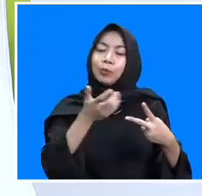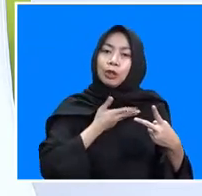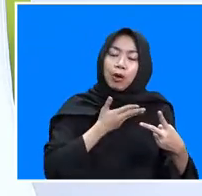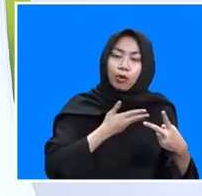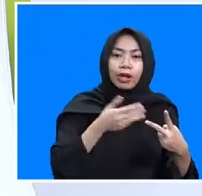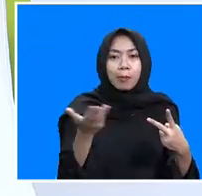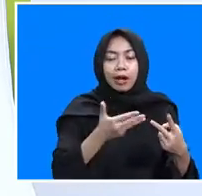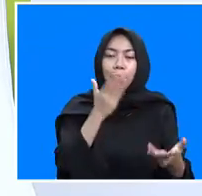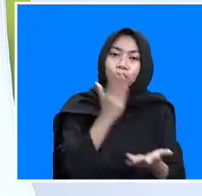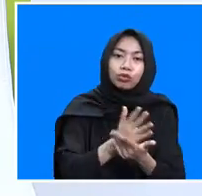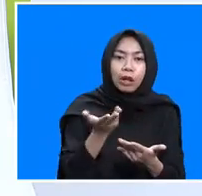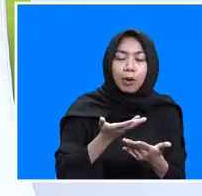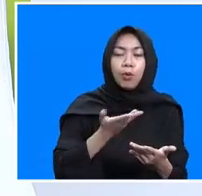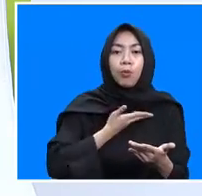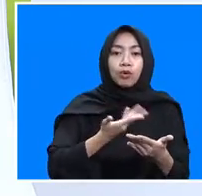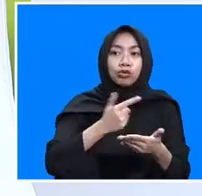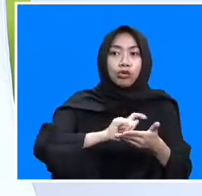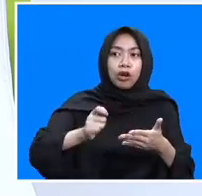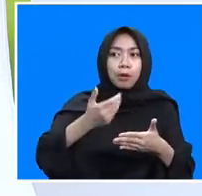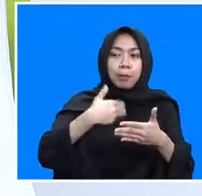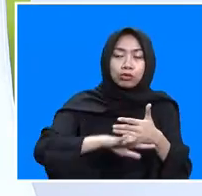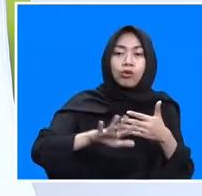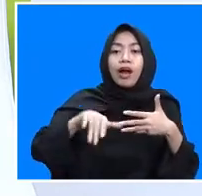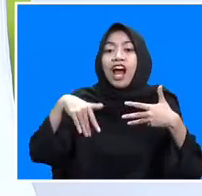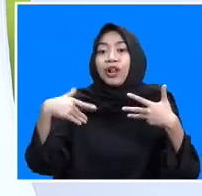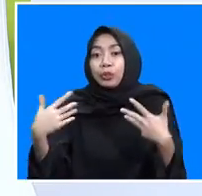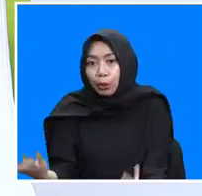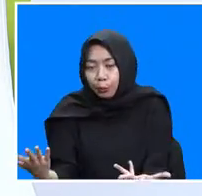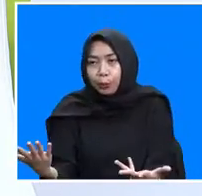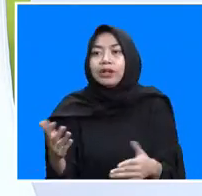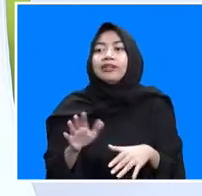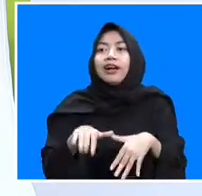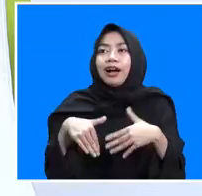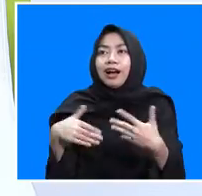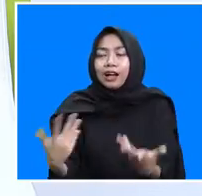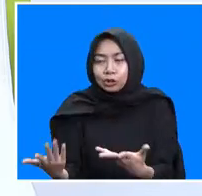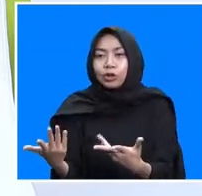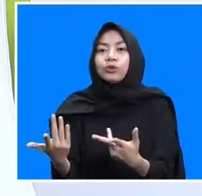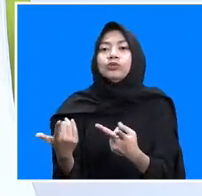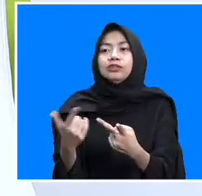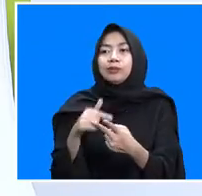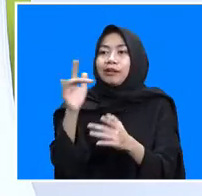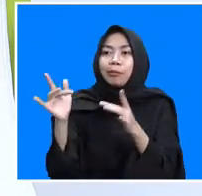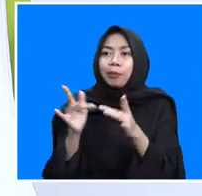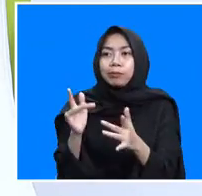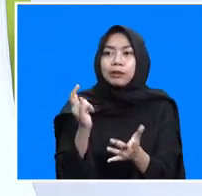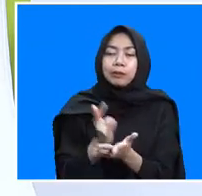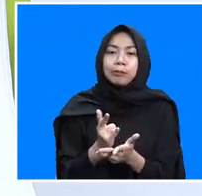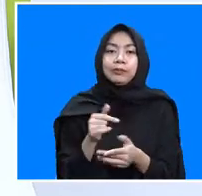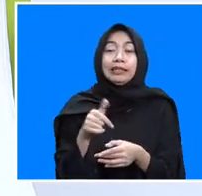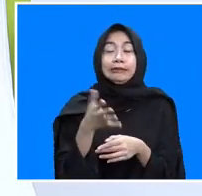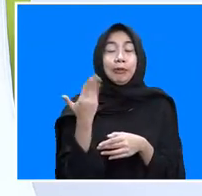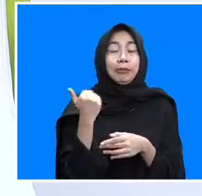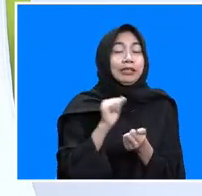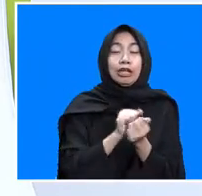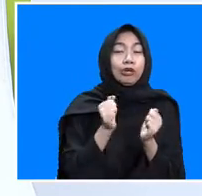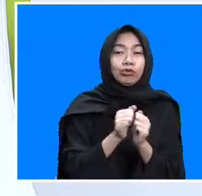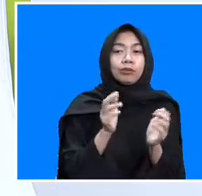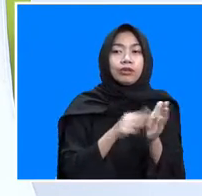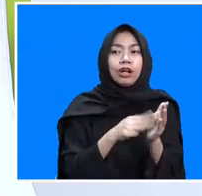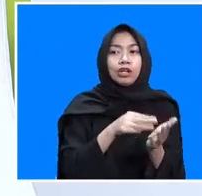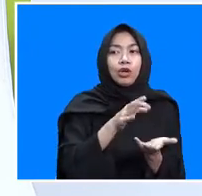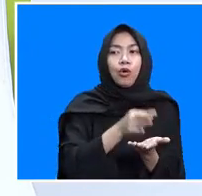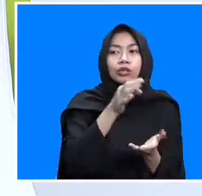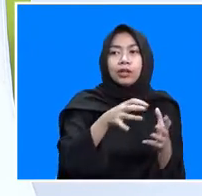about, you know, those individuals that live outside of Sydney and Melbourne and Brisbane, mm-hmm. those big cities. Mm-hmm. So we gave them